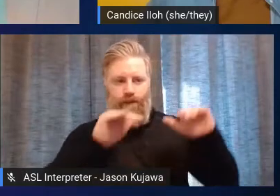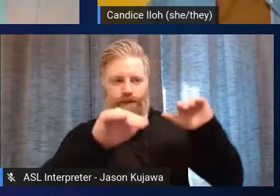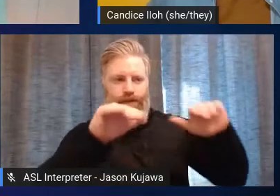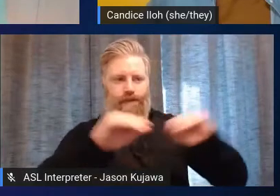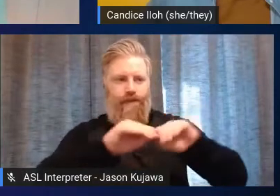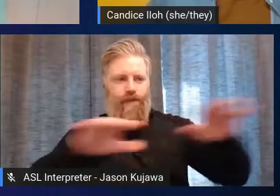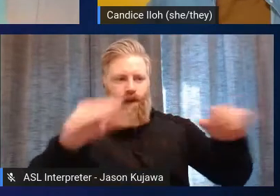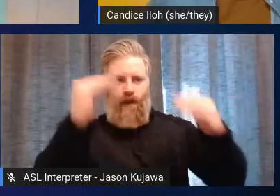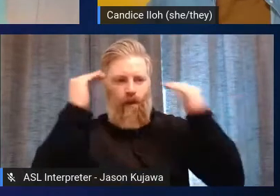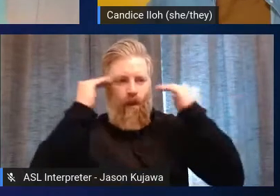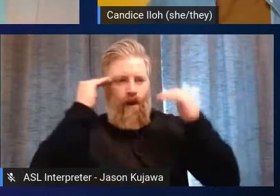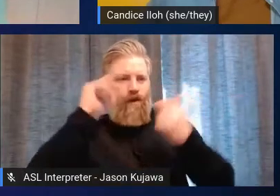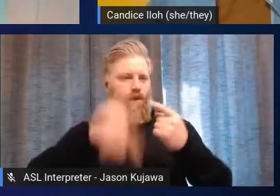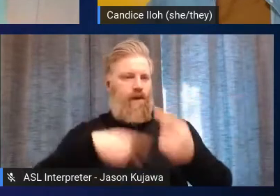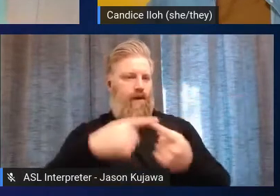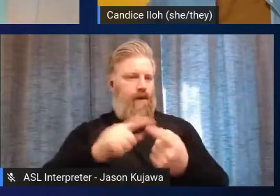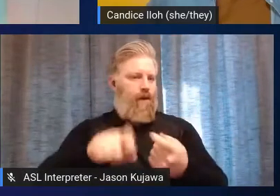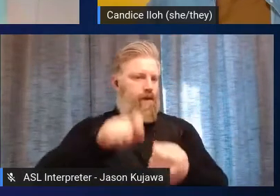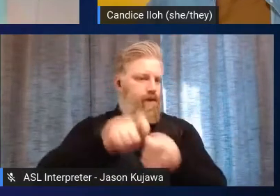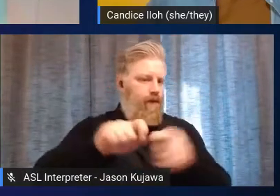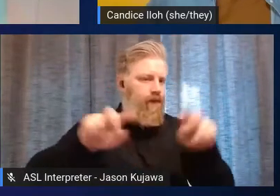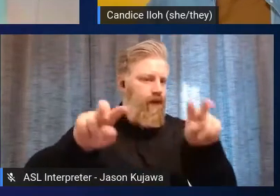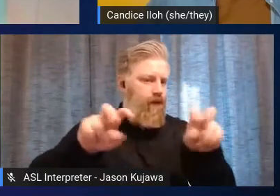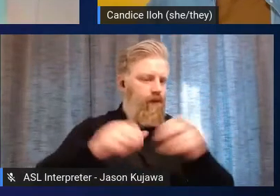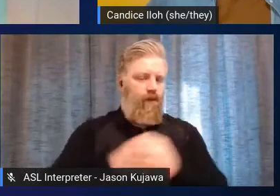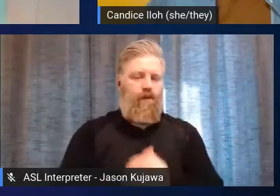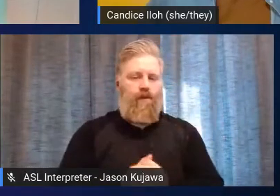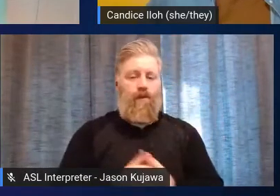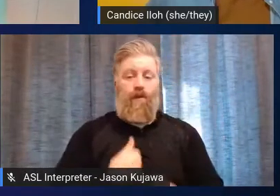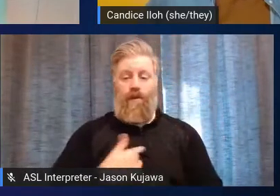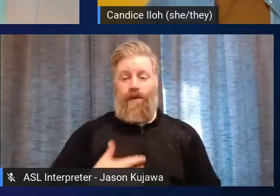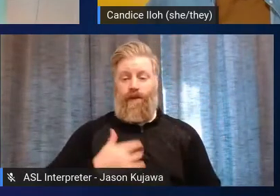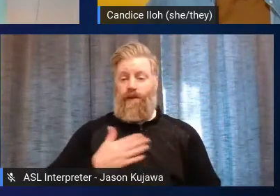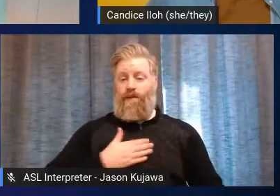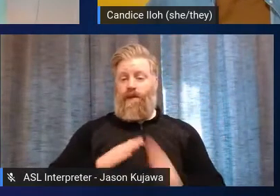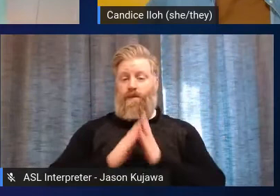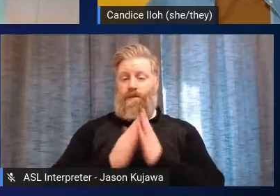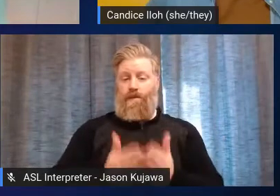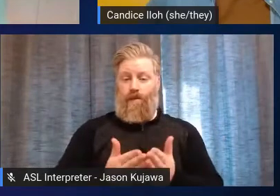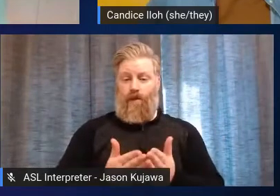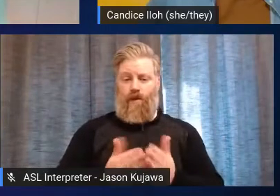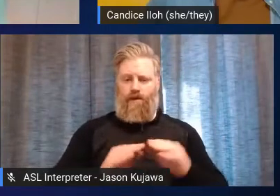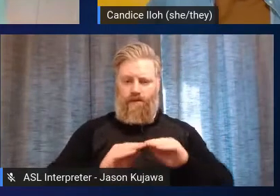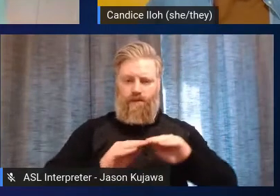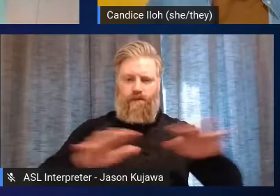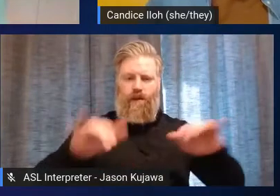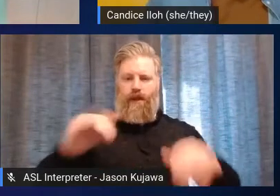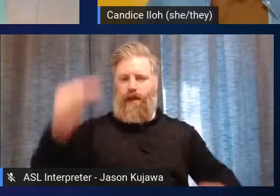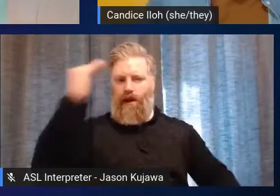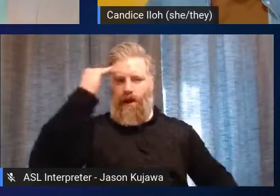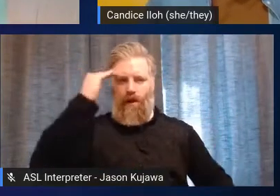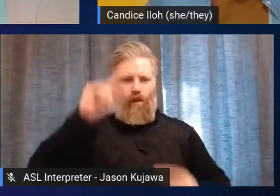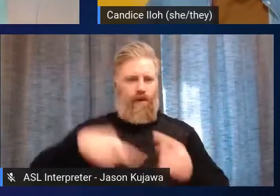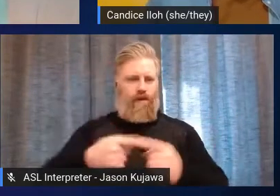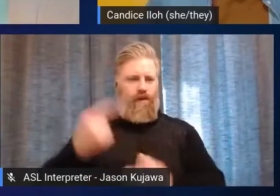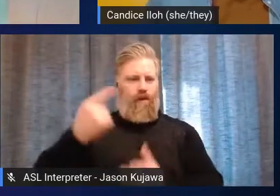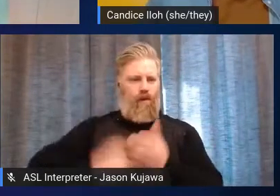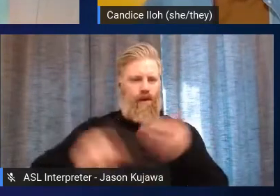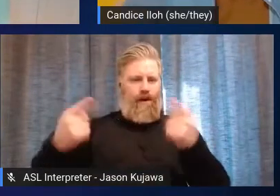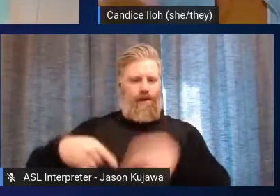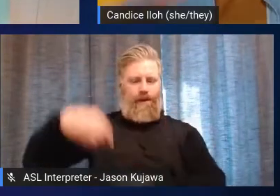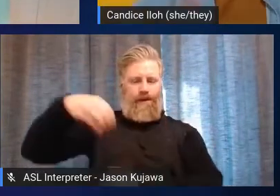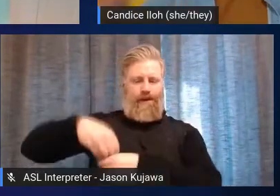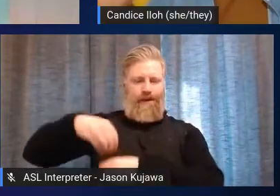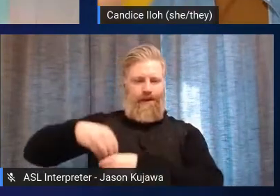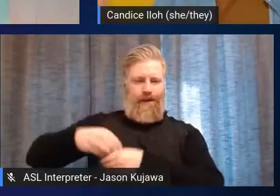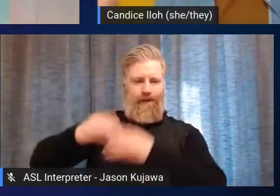to a certain issue. And I think that my book is more so bringing awareness to what's going on inside of a person and